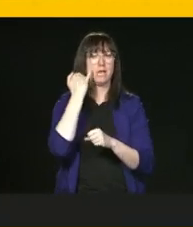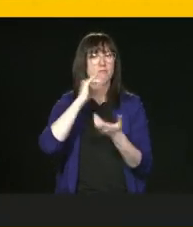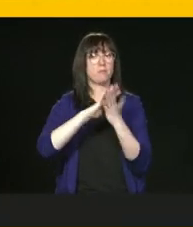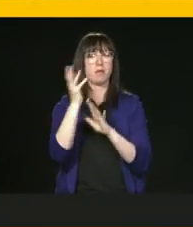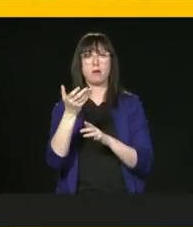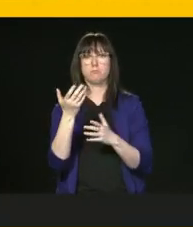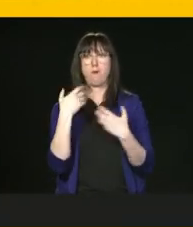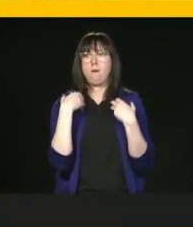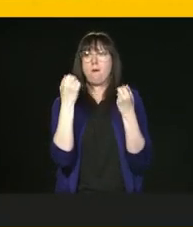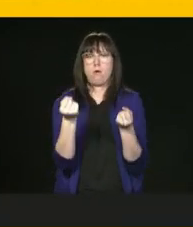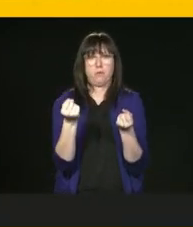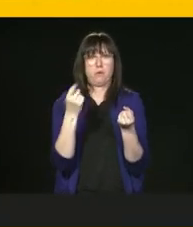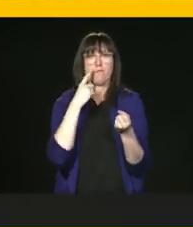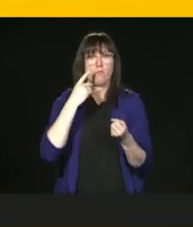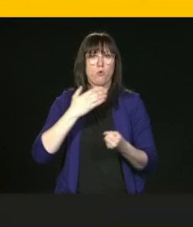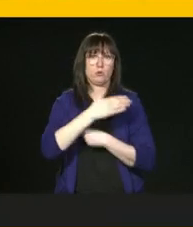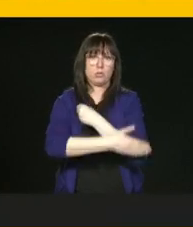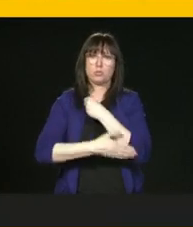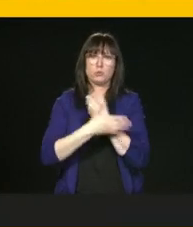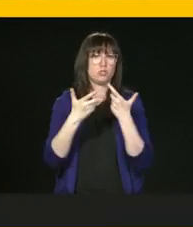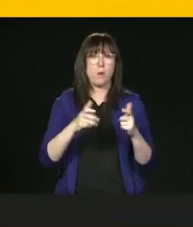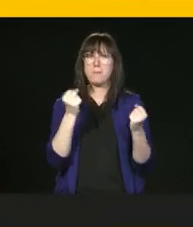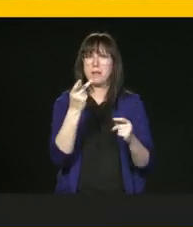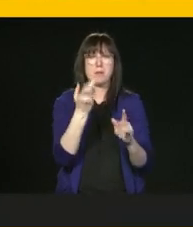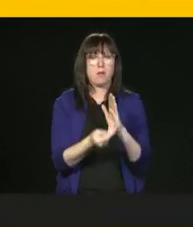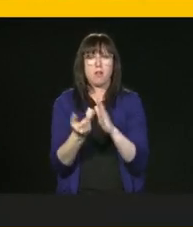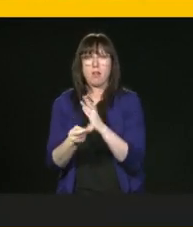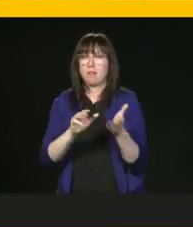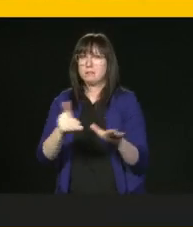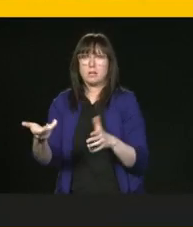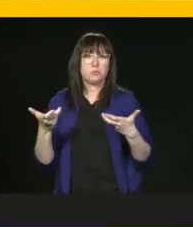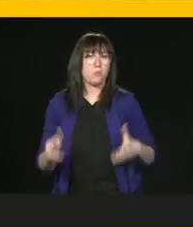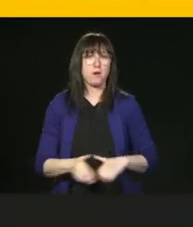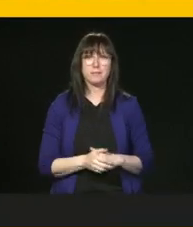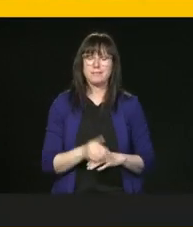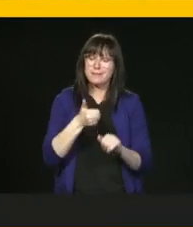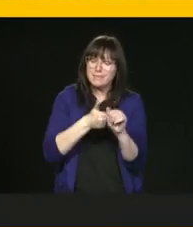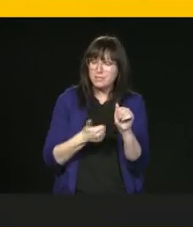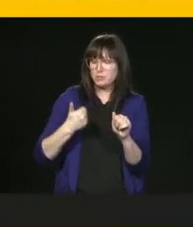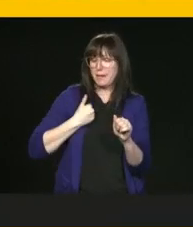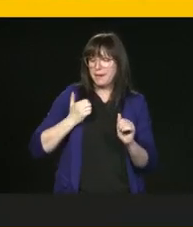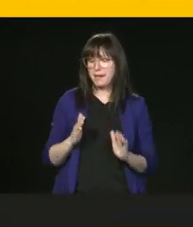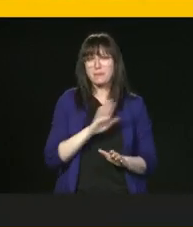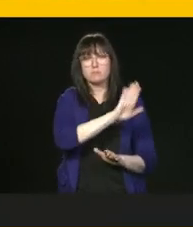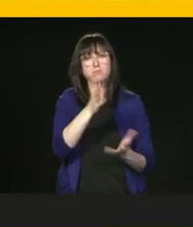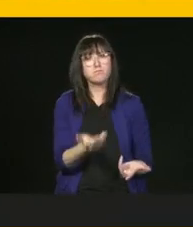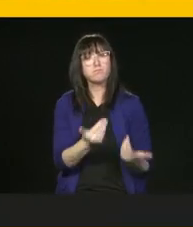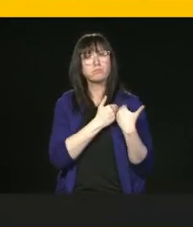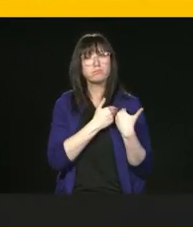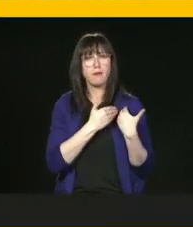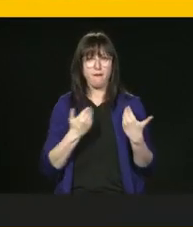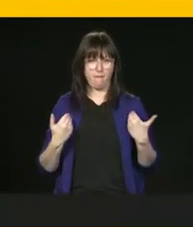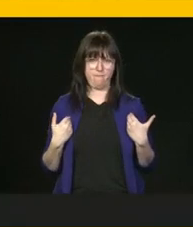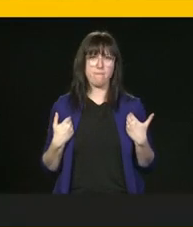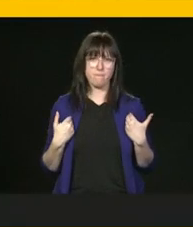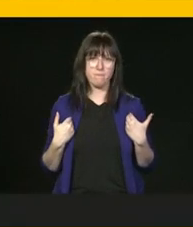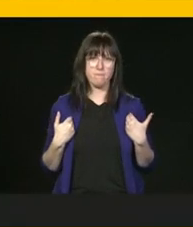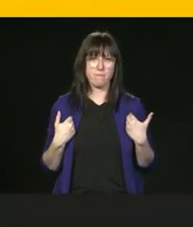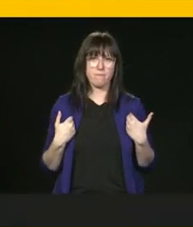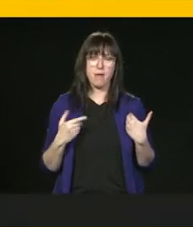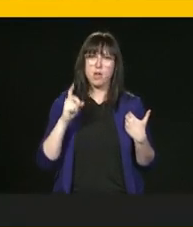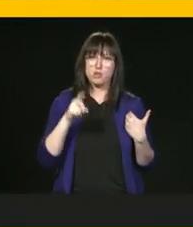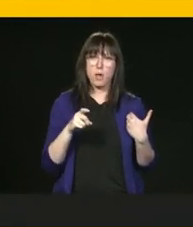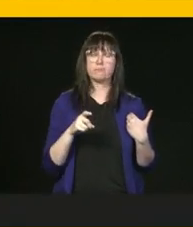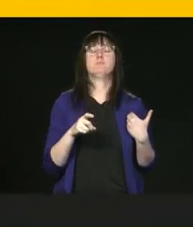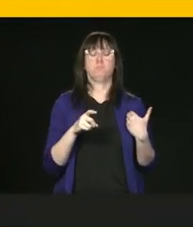country without losing too many of our loved ones. Every single Canadian has a responsibility to engage